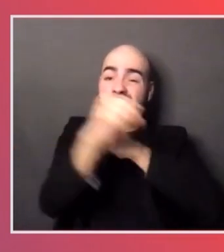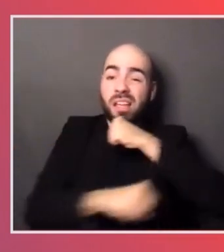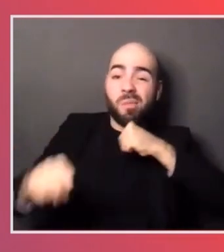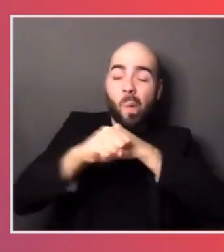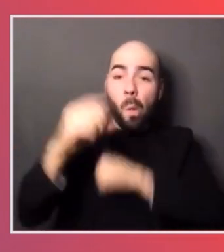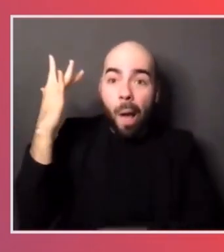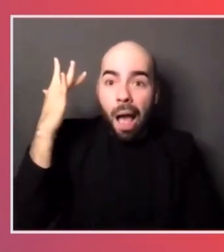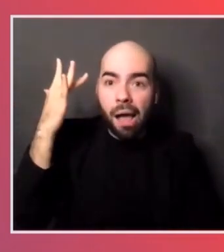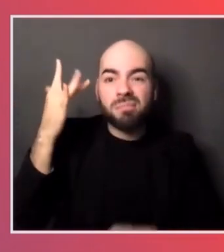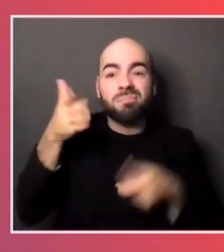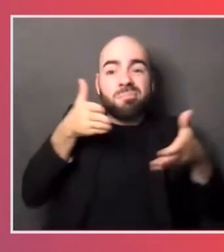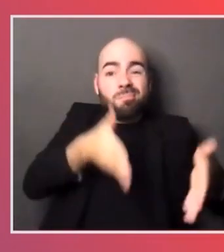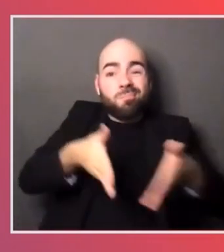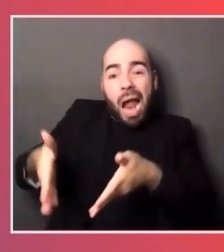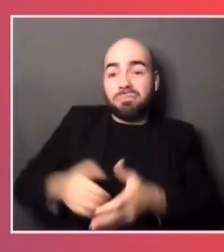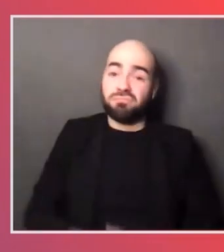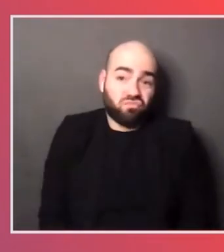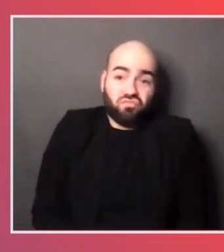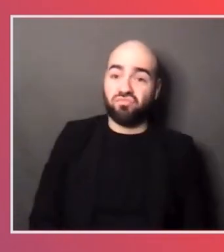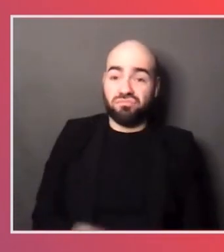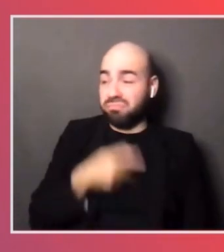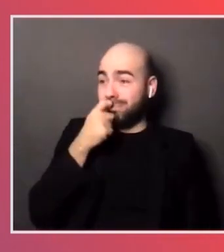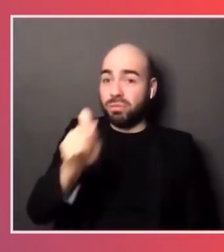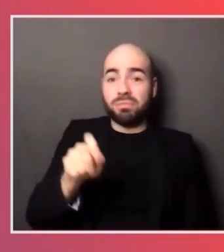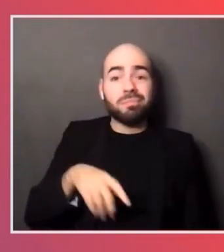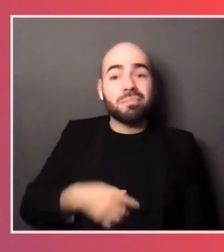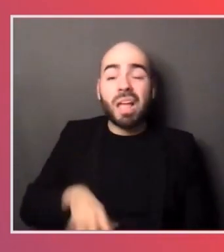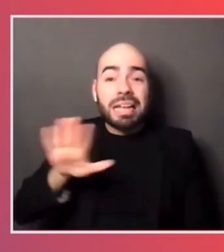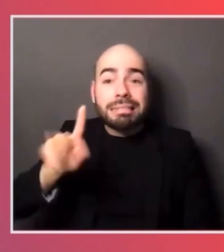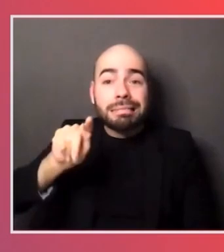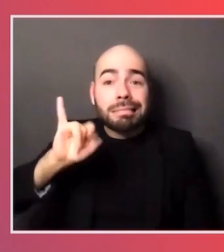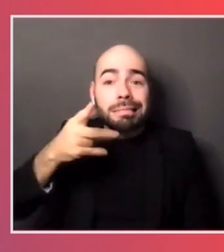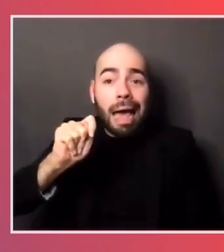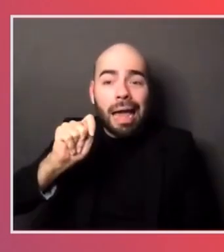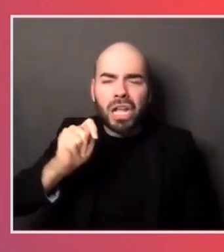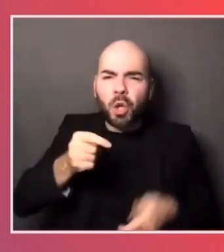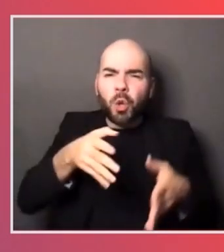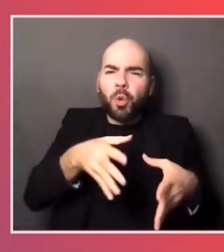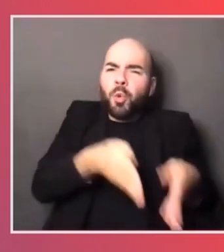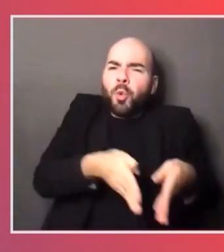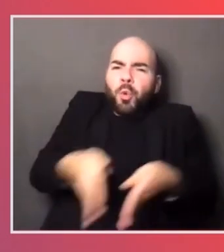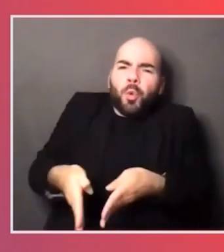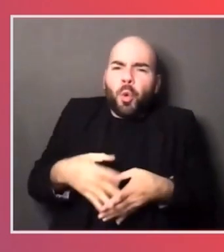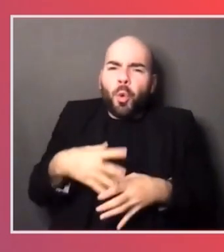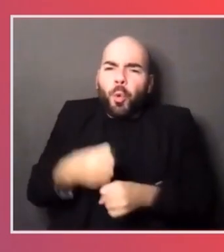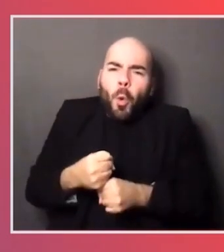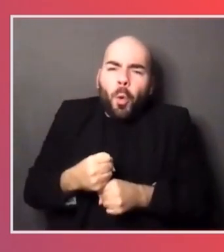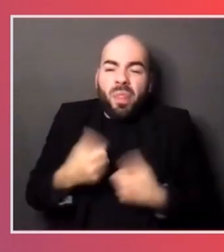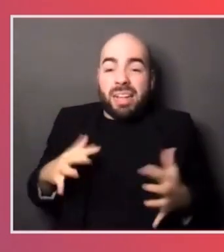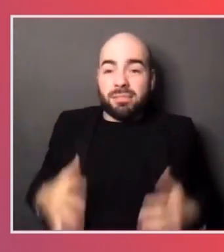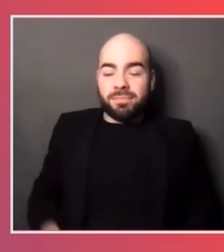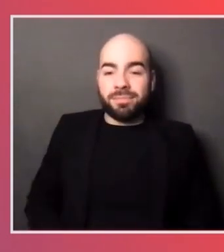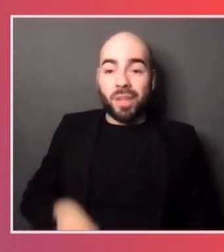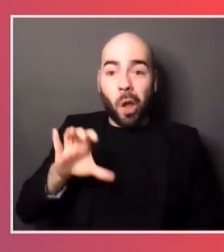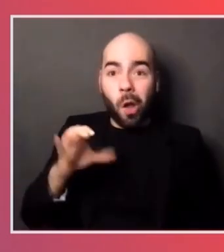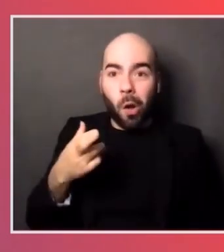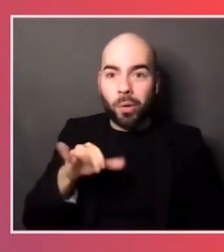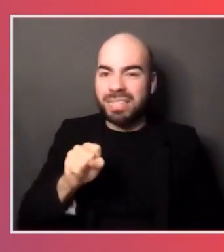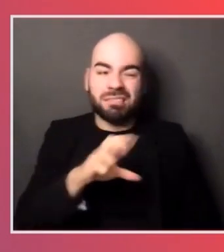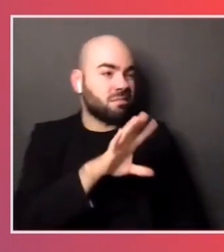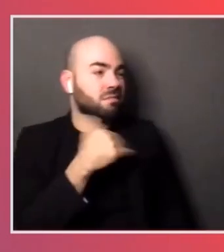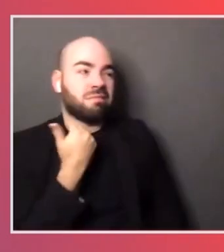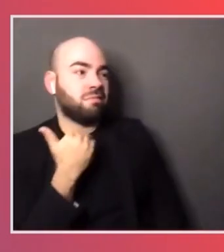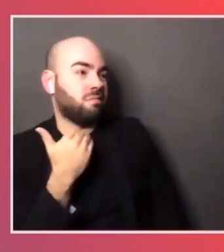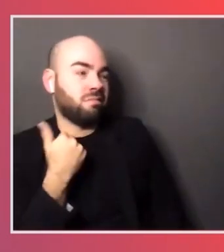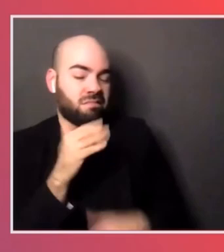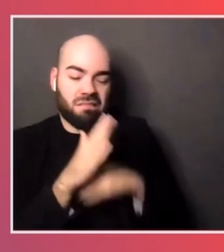No, you don't. They're not that comfortable. I know, but I'm kind of, so I just want to massacre.